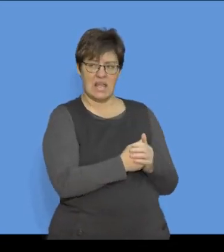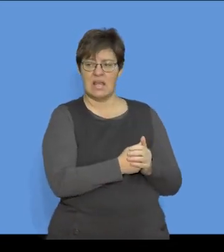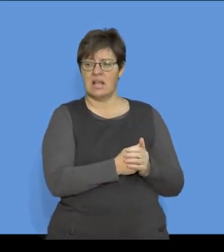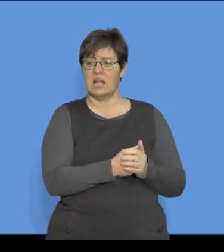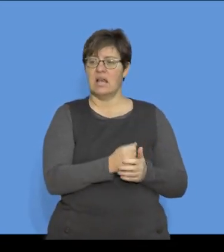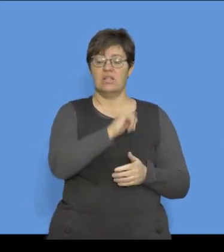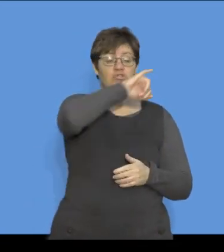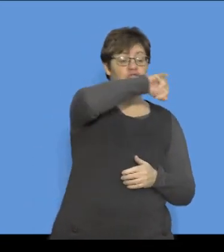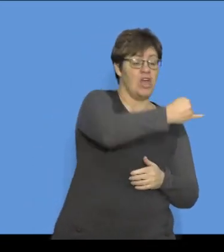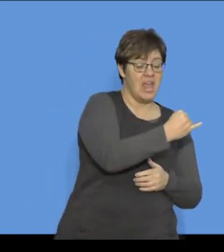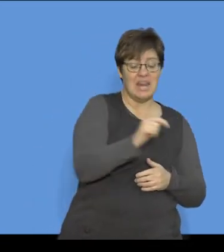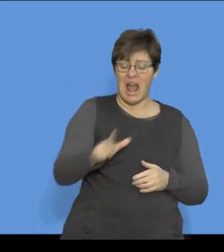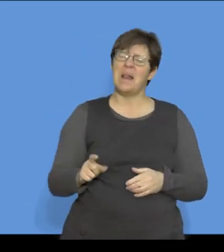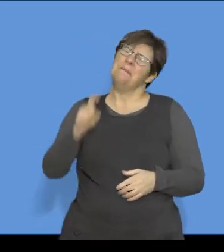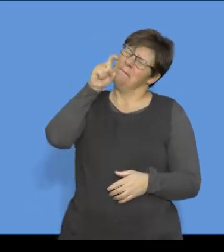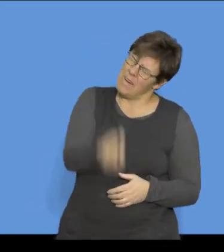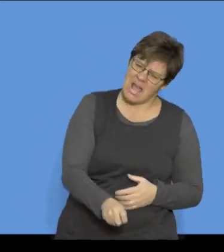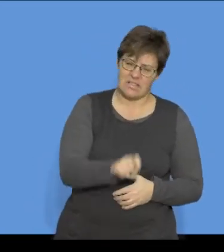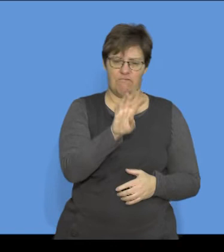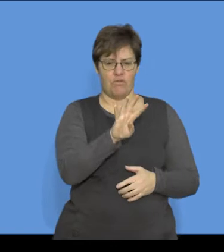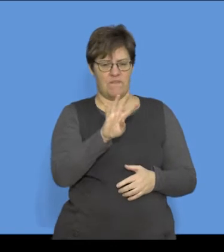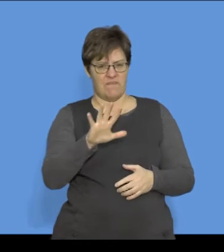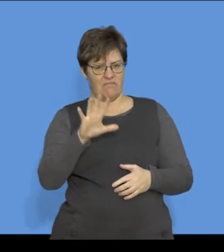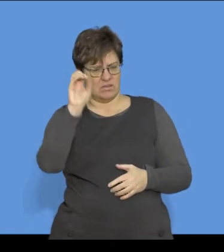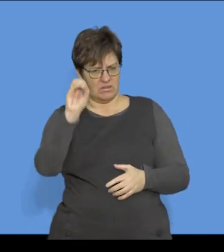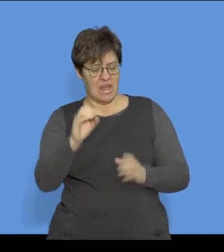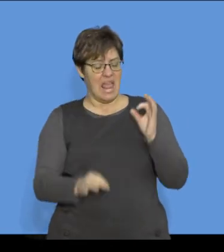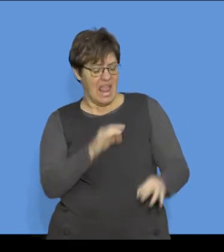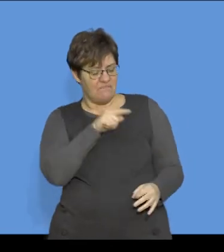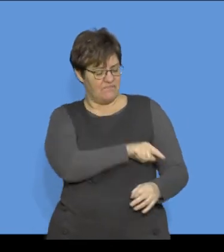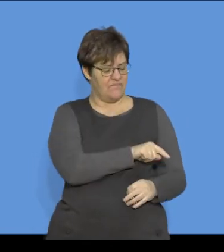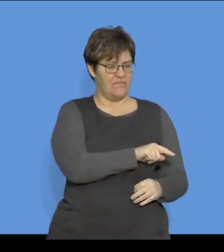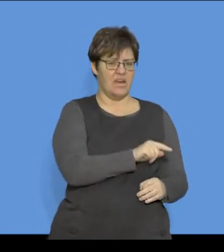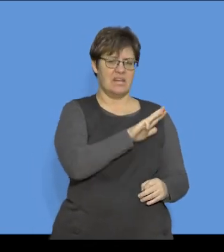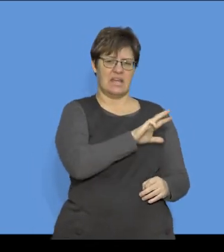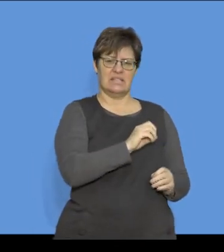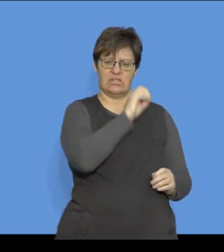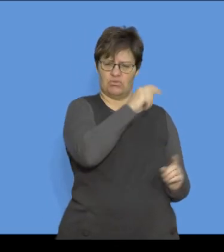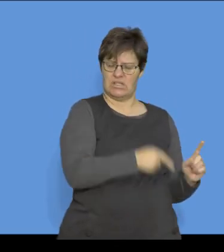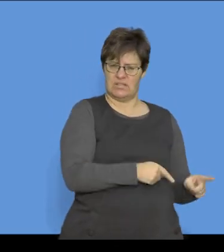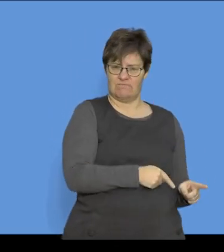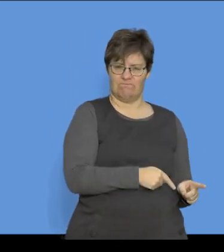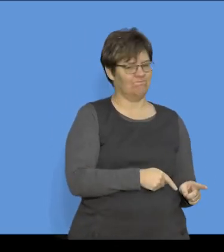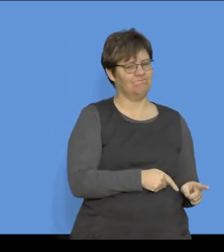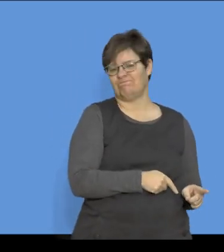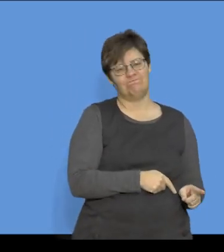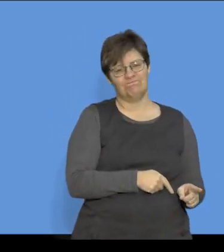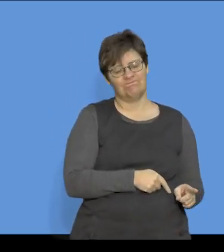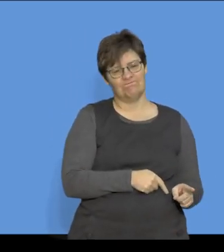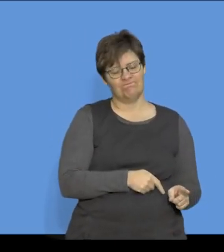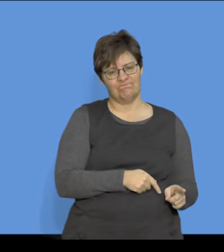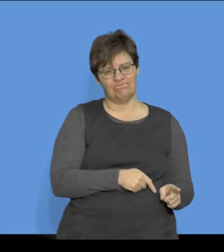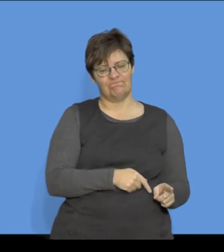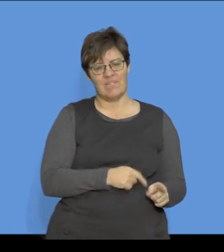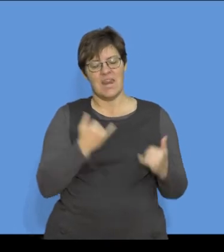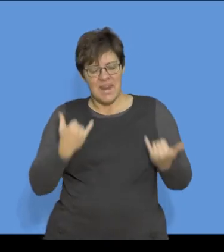must always be 45 degrees if this is a right-angled triangle. Now, what can